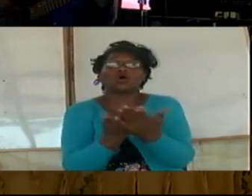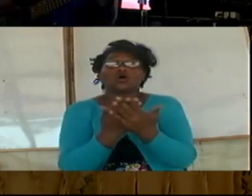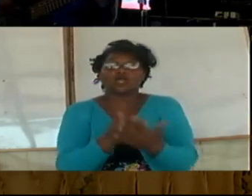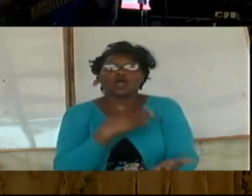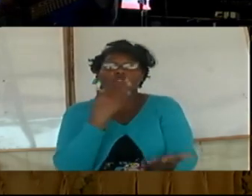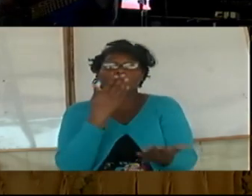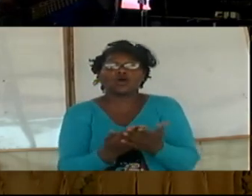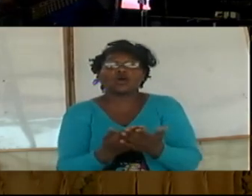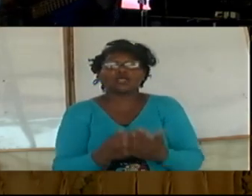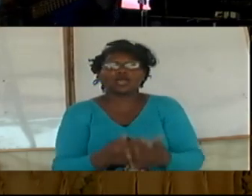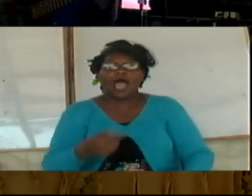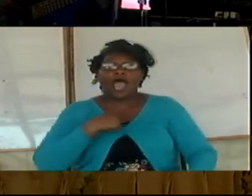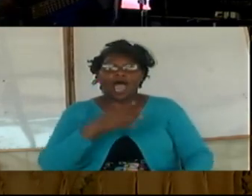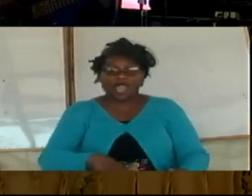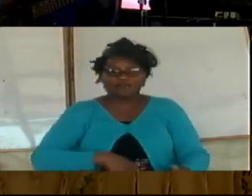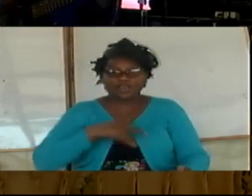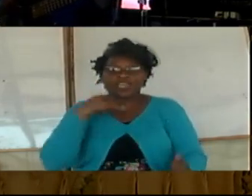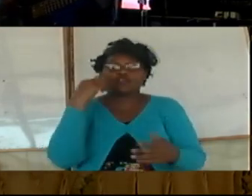Preacher's coming.